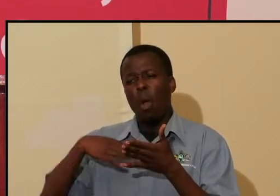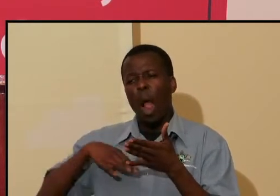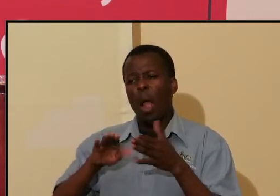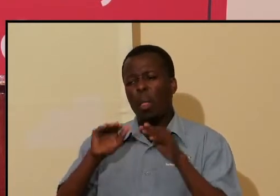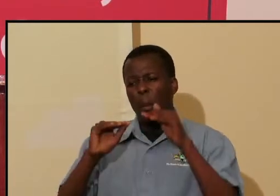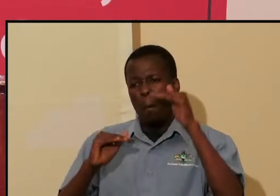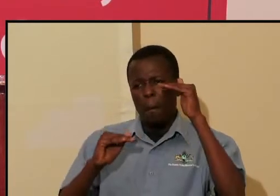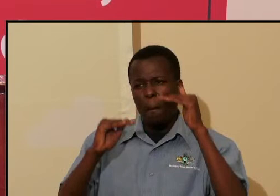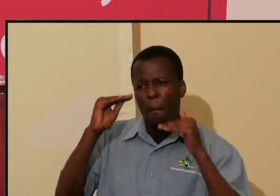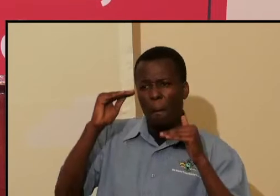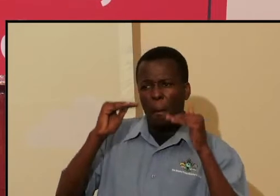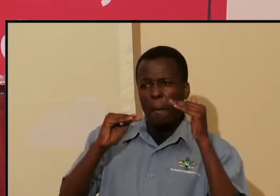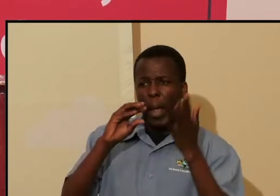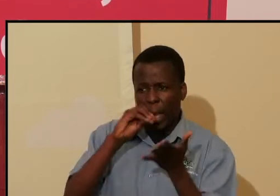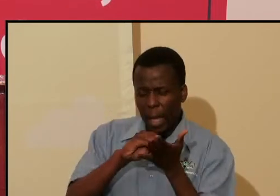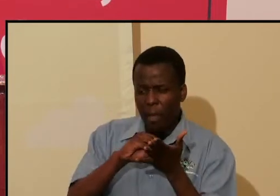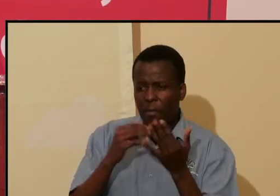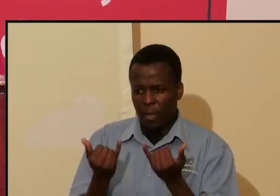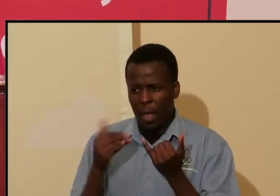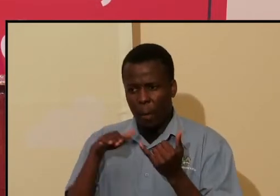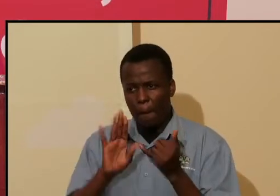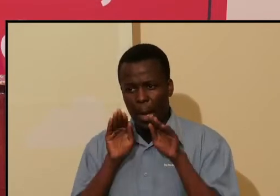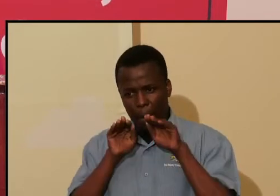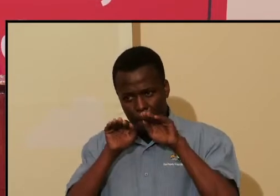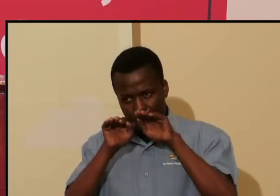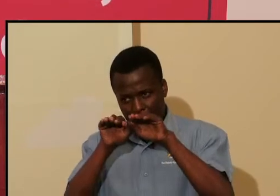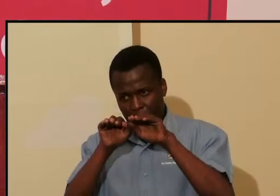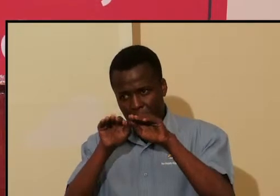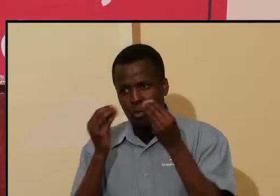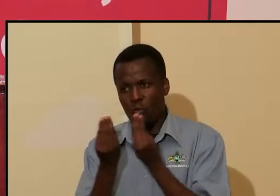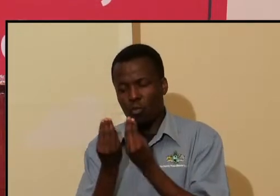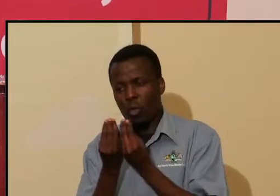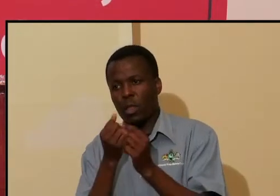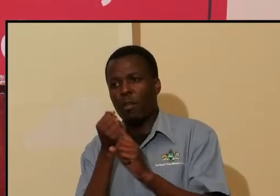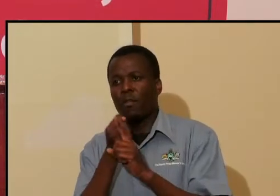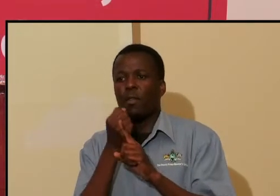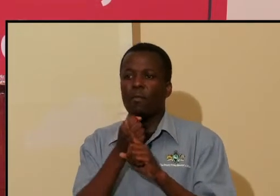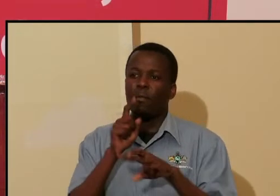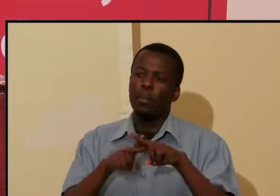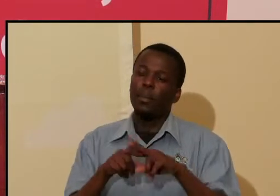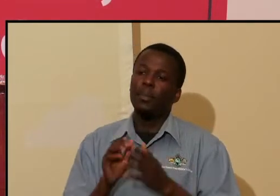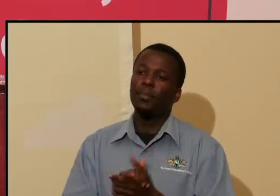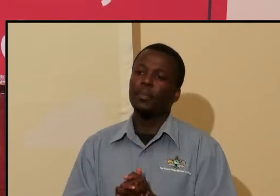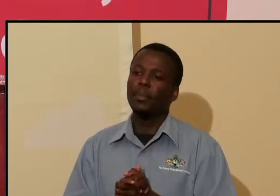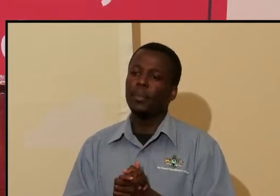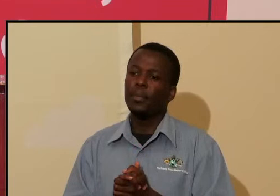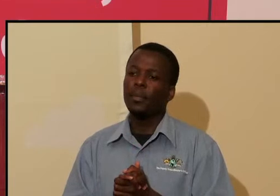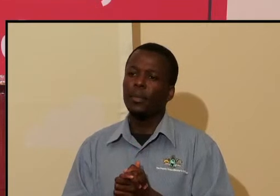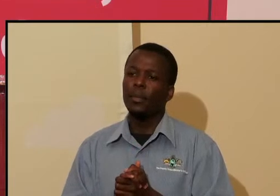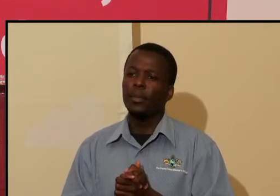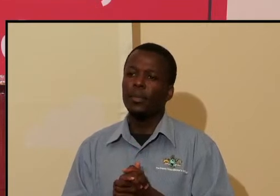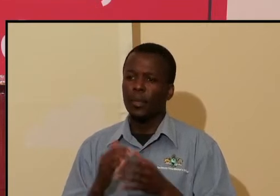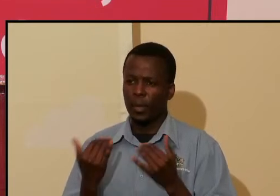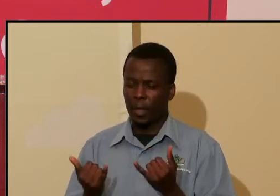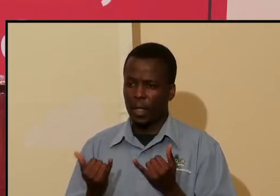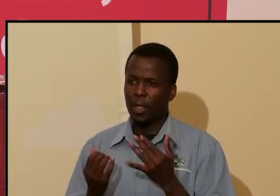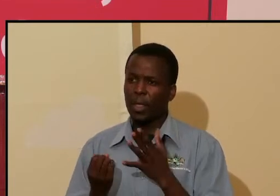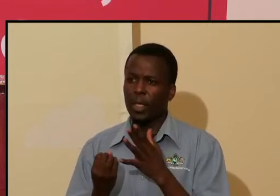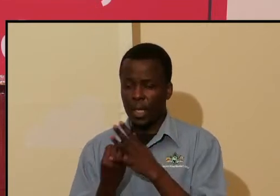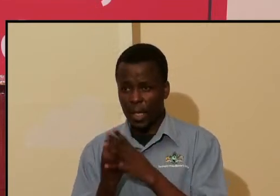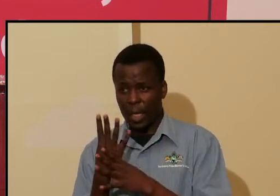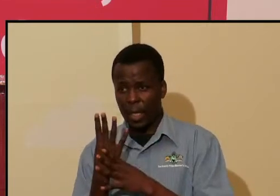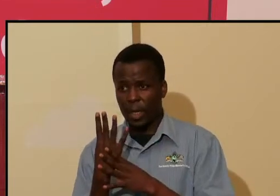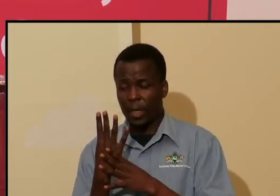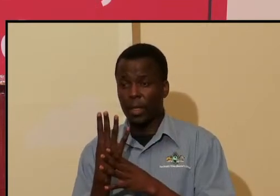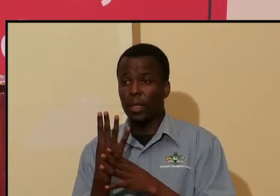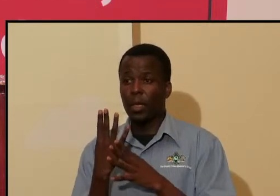try to close those gaps. So as we are launching today, we are launching also on our